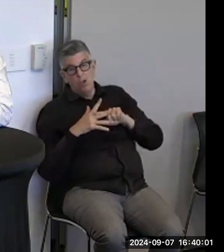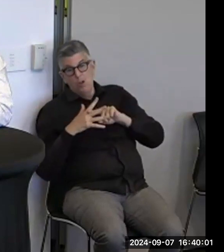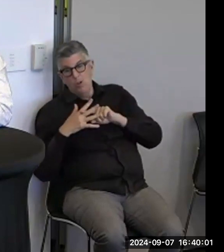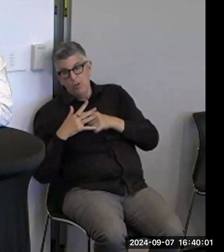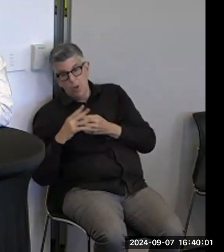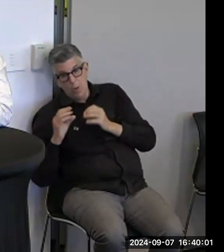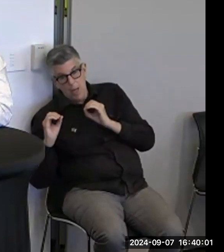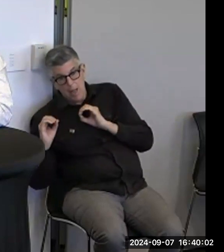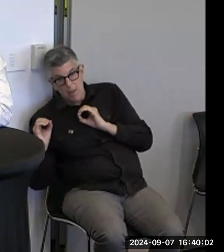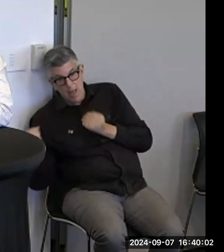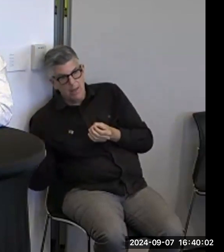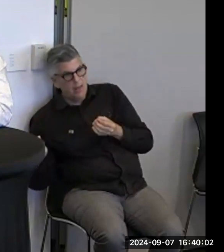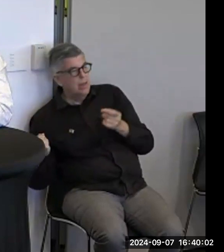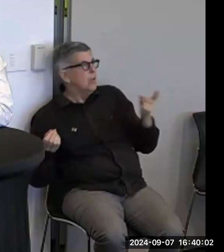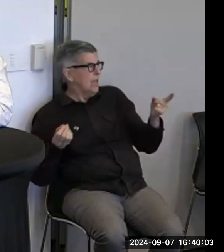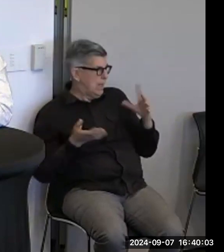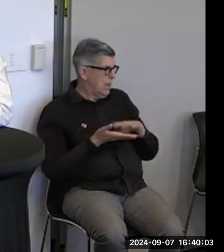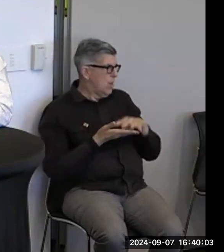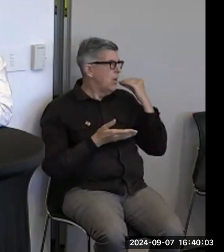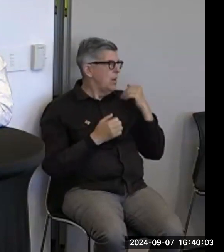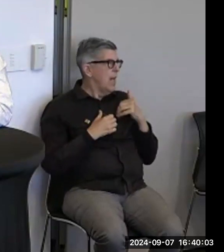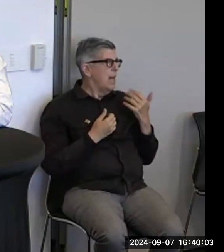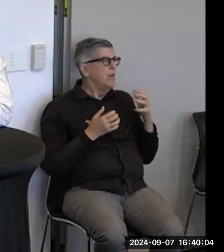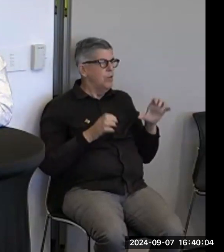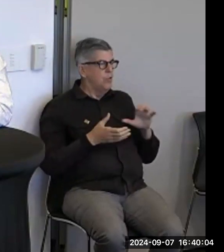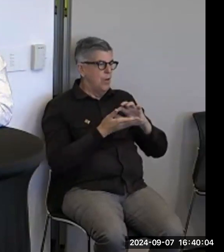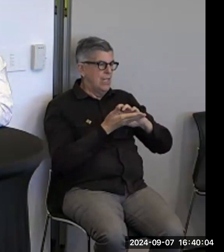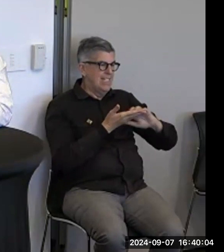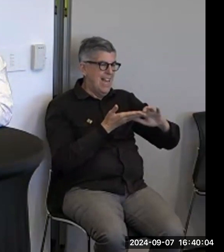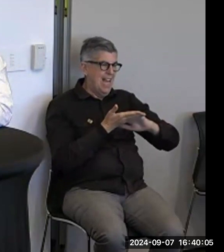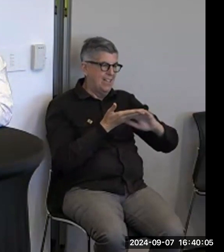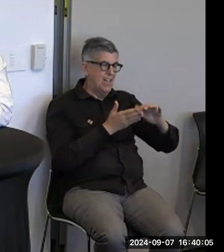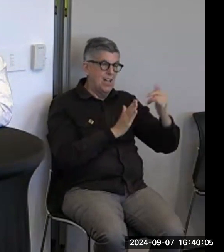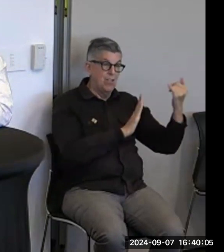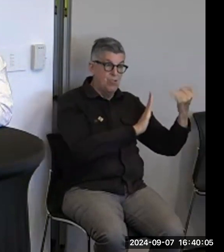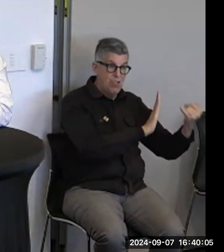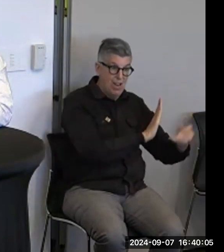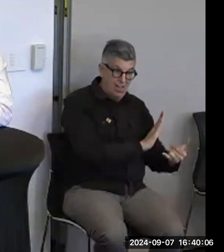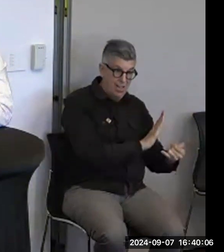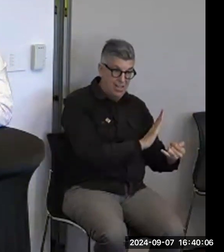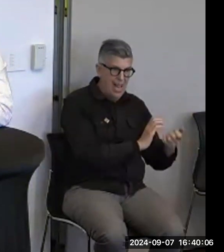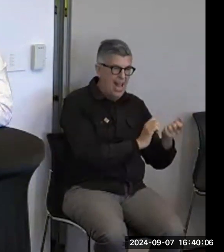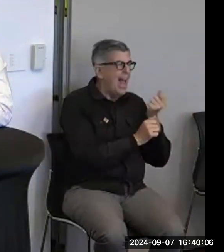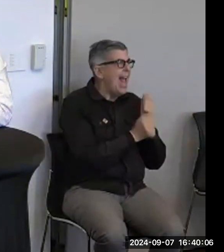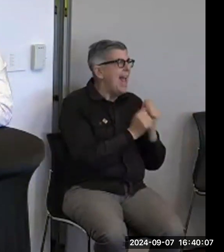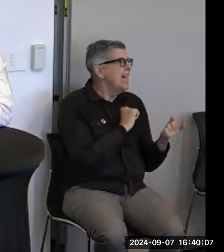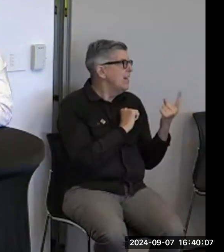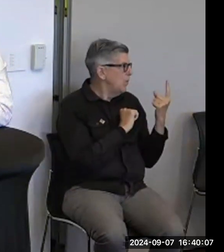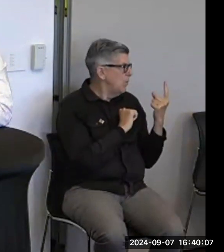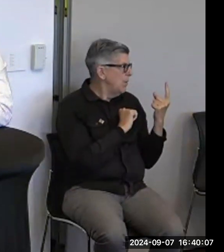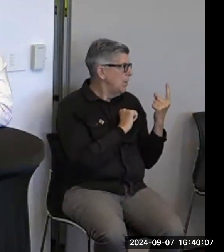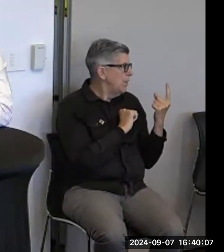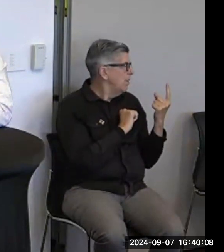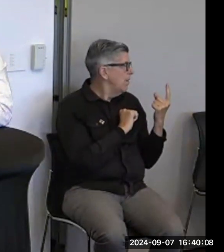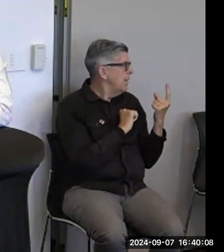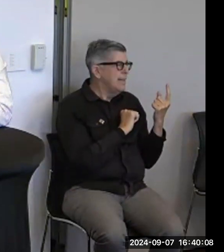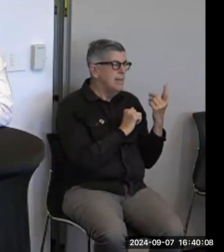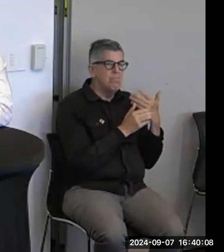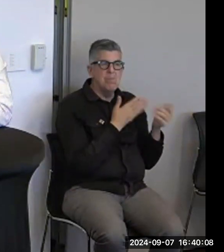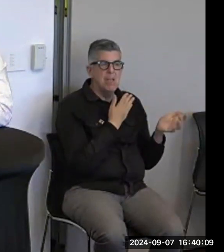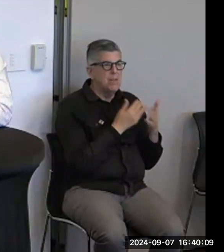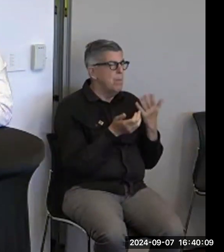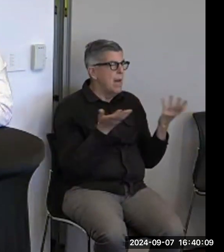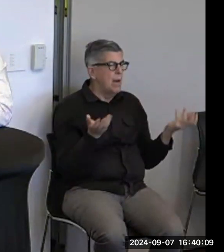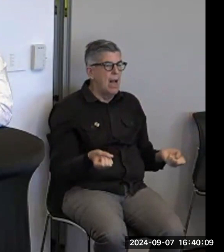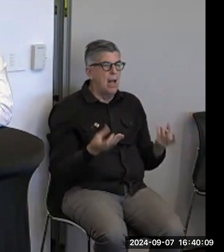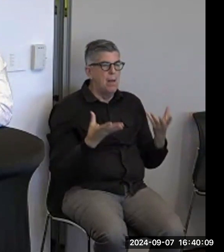comes to learning how to do tactile drawing. And we really emphasize the fact that anybody at any budget can